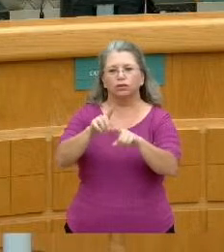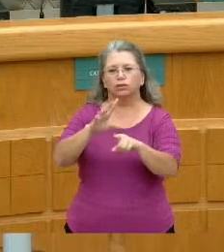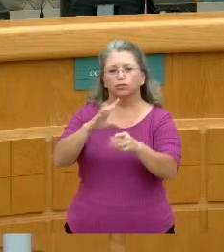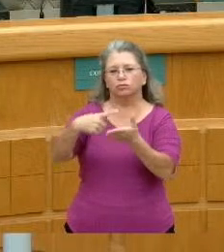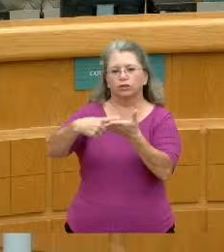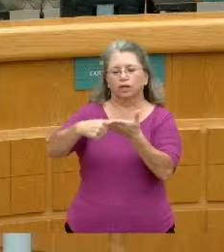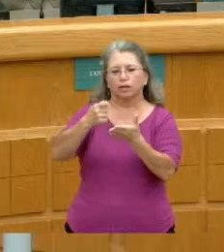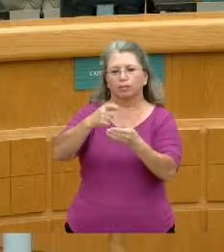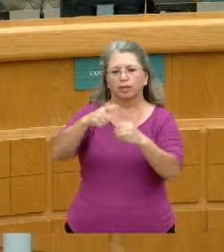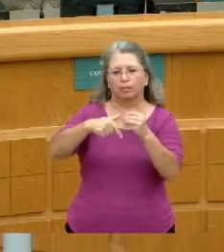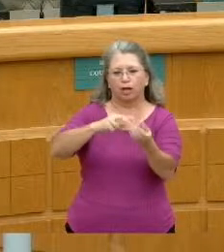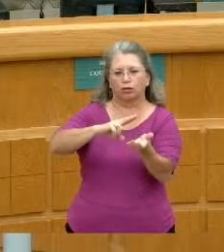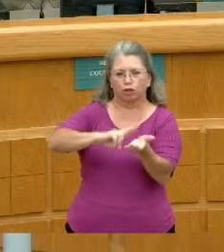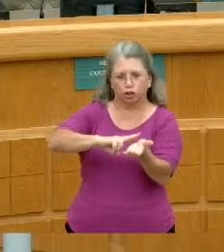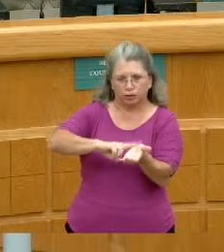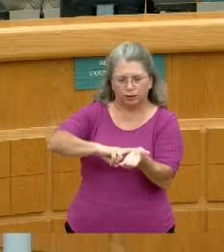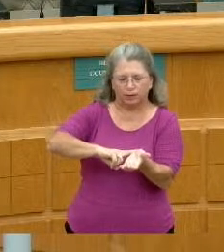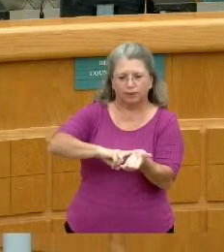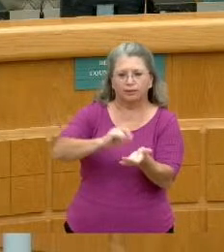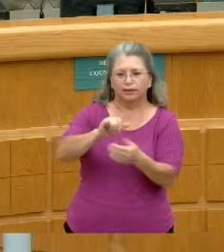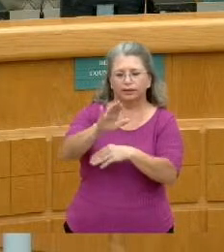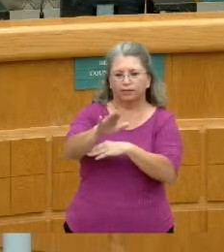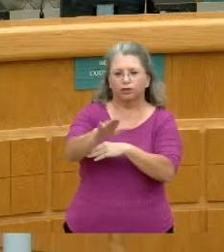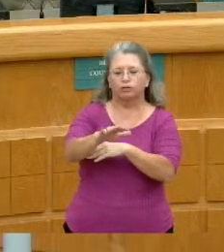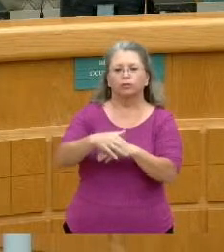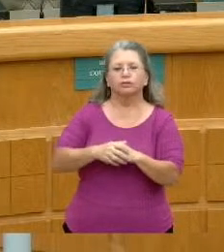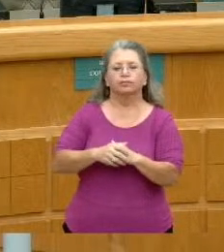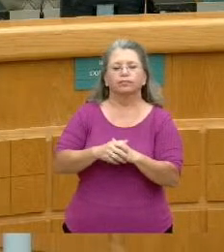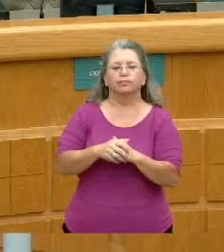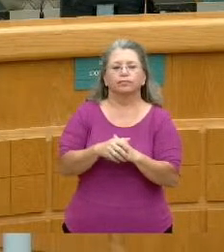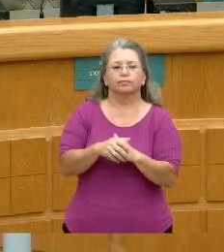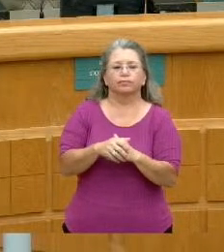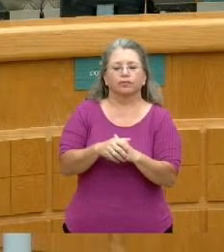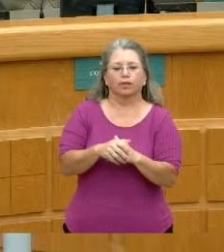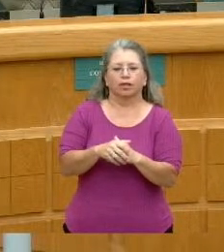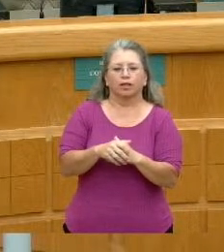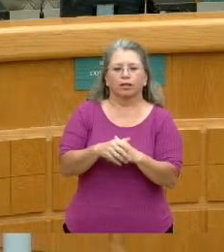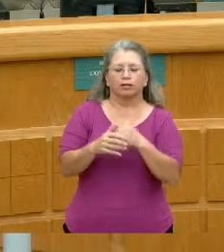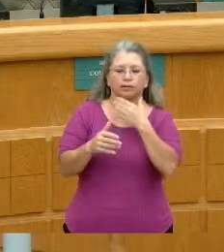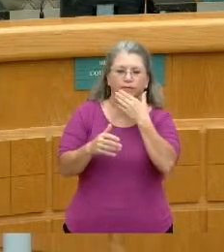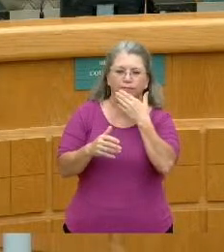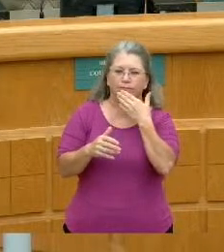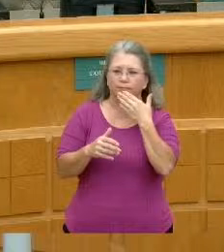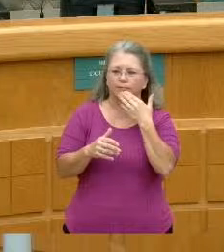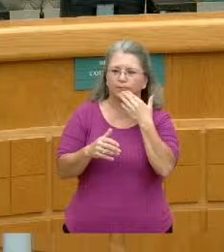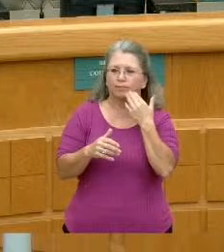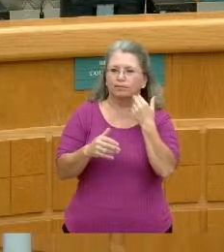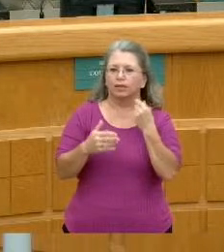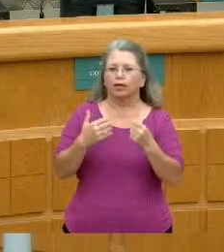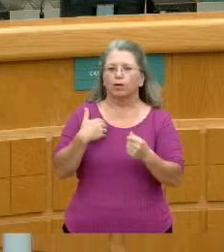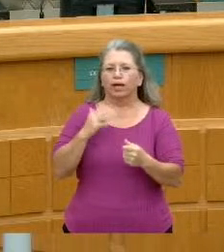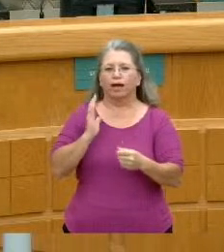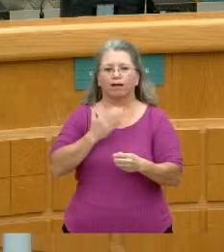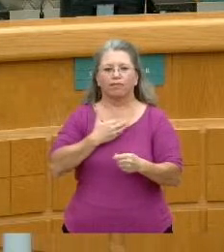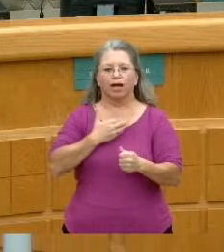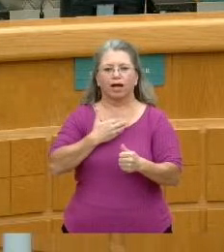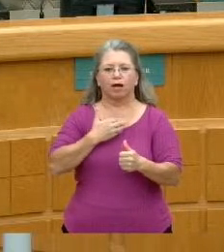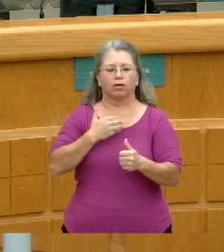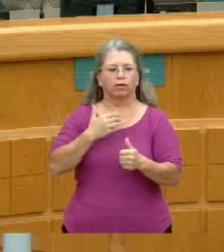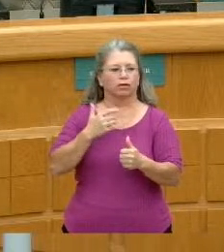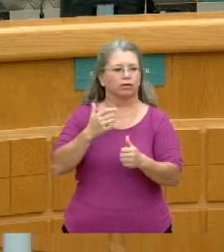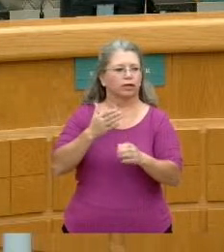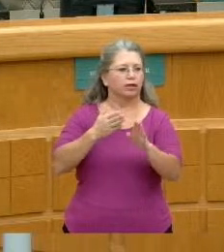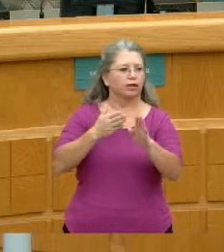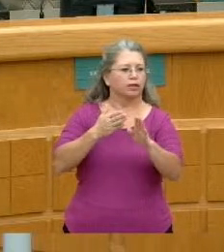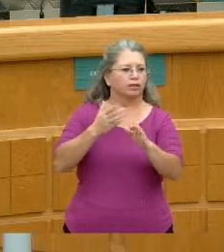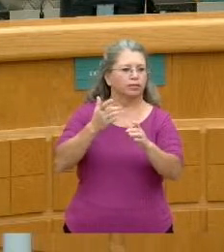this afternoon. We do have we have our major hospital chief executive officers here this